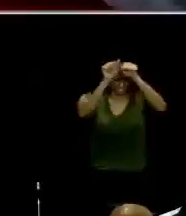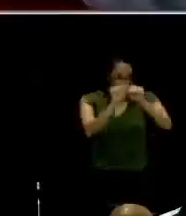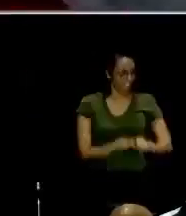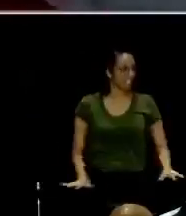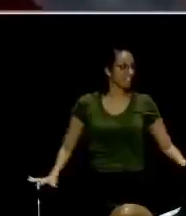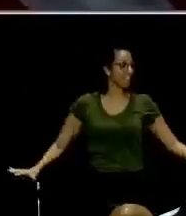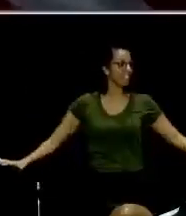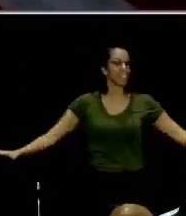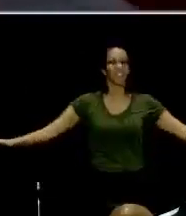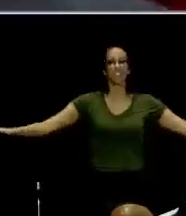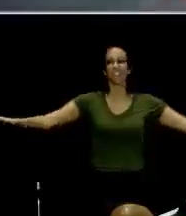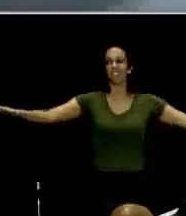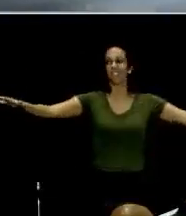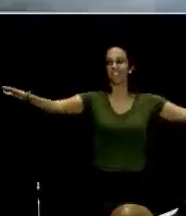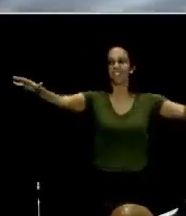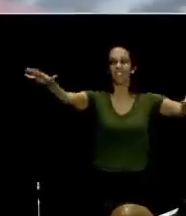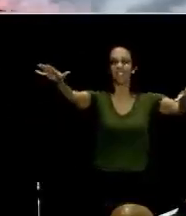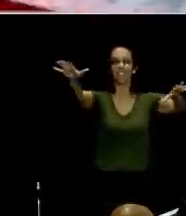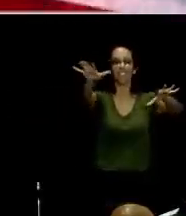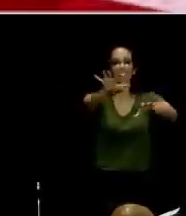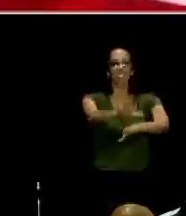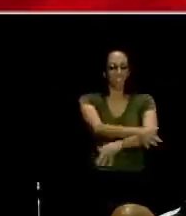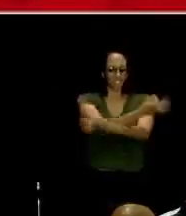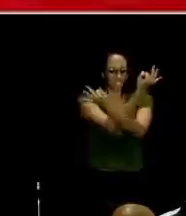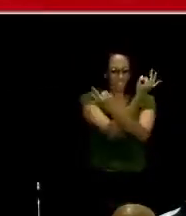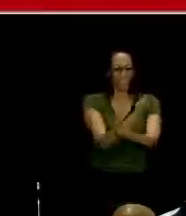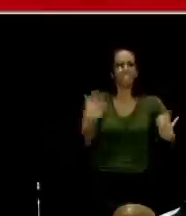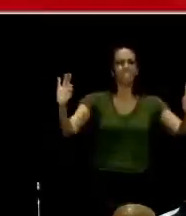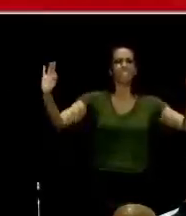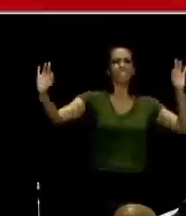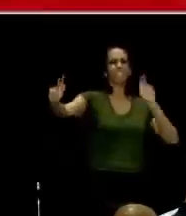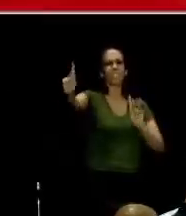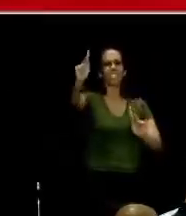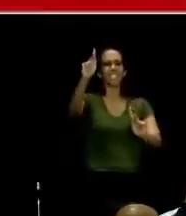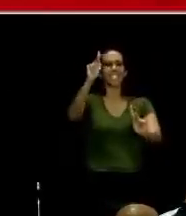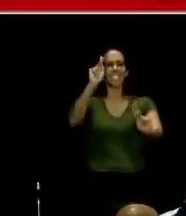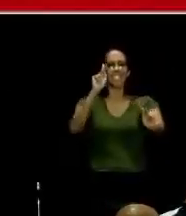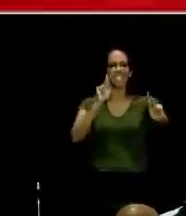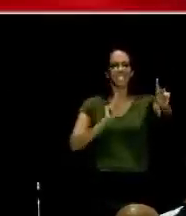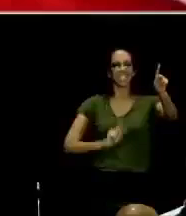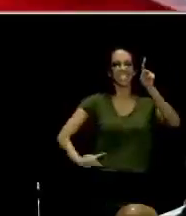wave o'er the land of the free